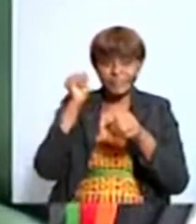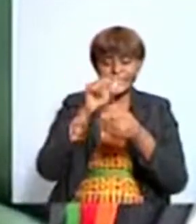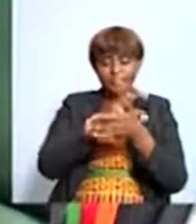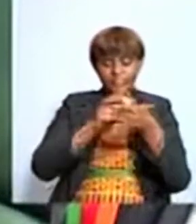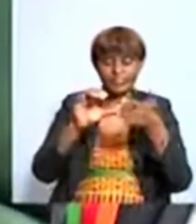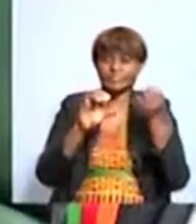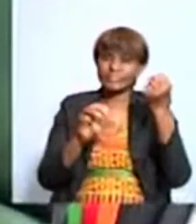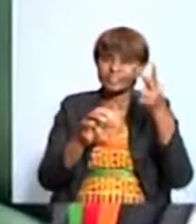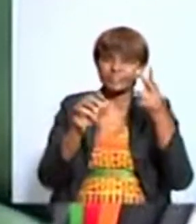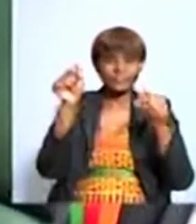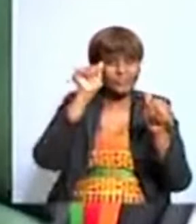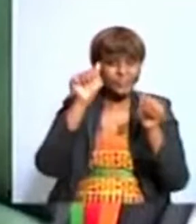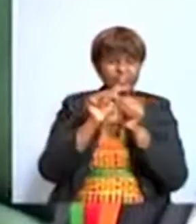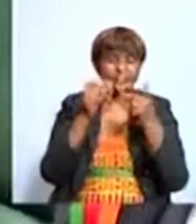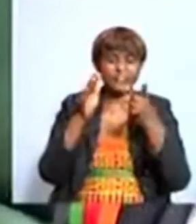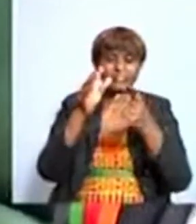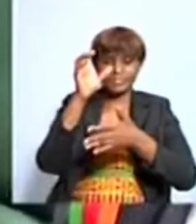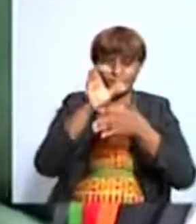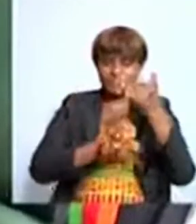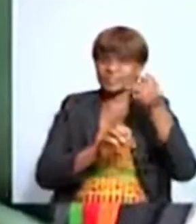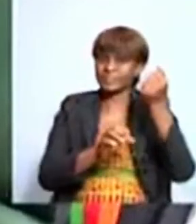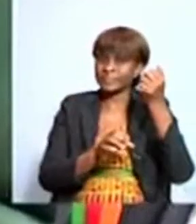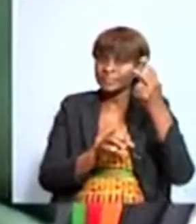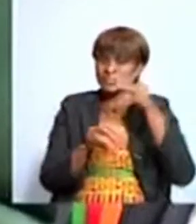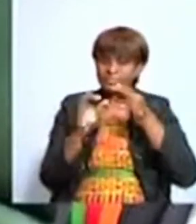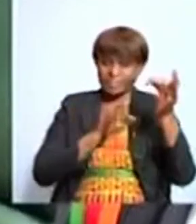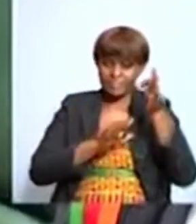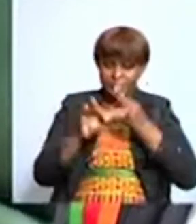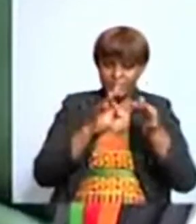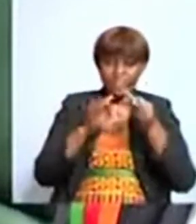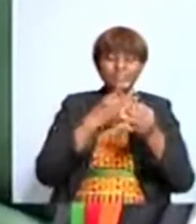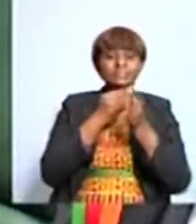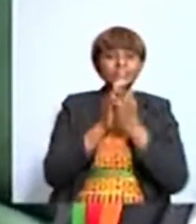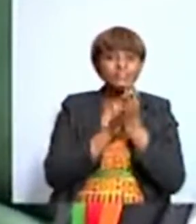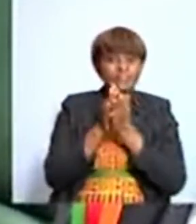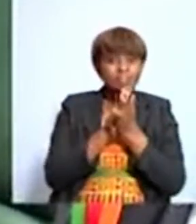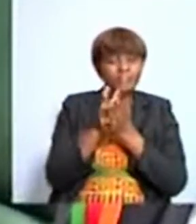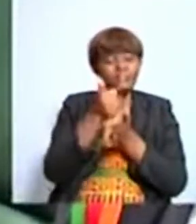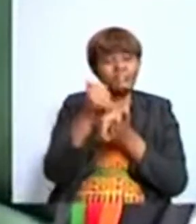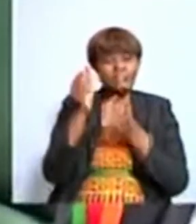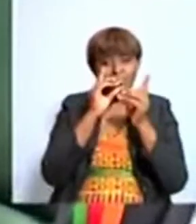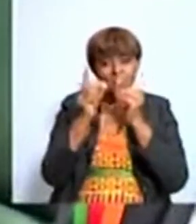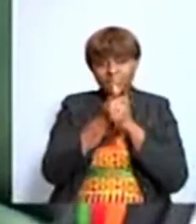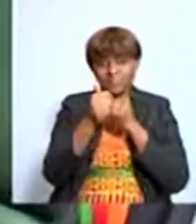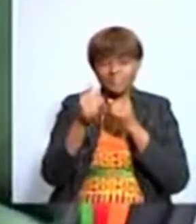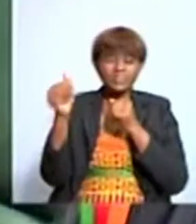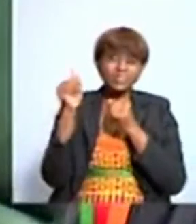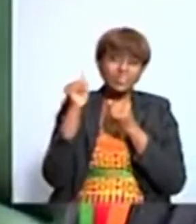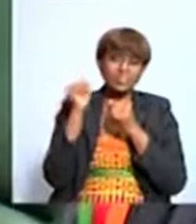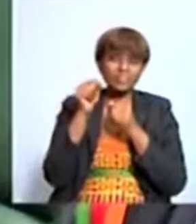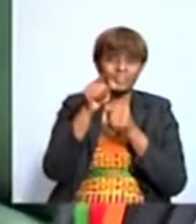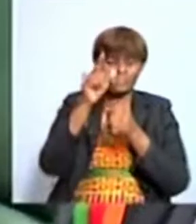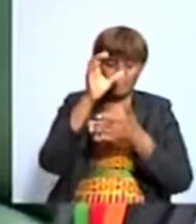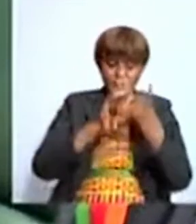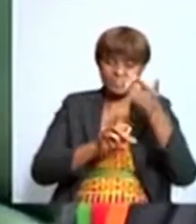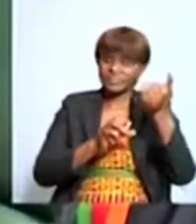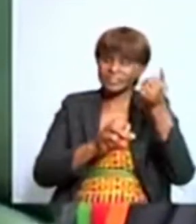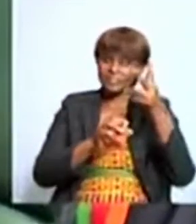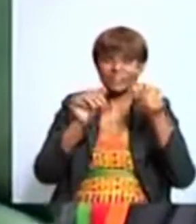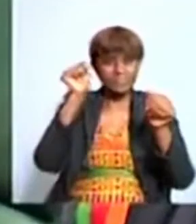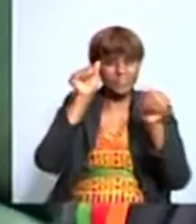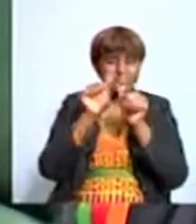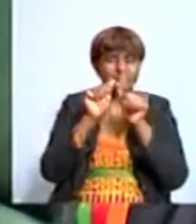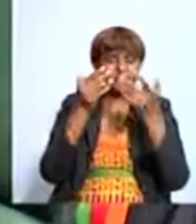is agreed to. Clause 13, disclosure of interest. Any debate, any objection? Clause 13 is agreed